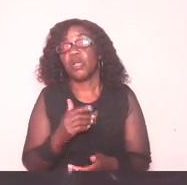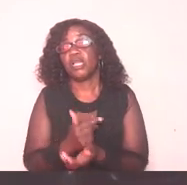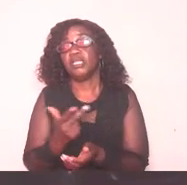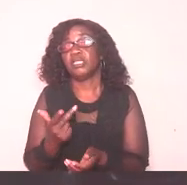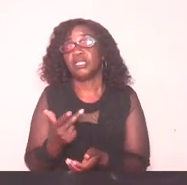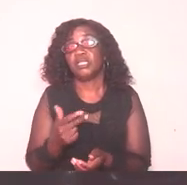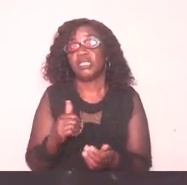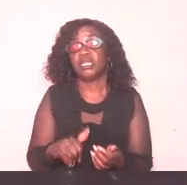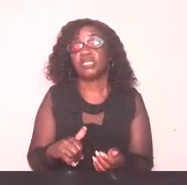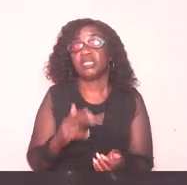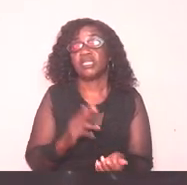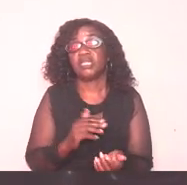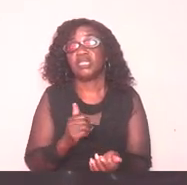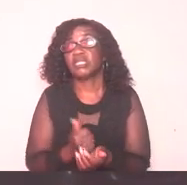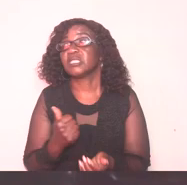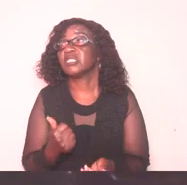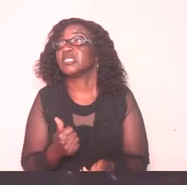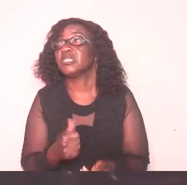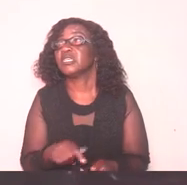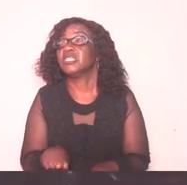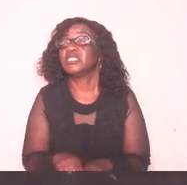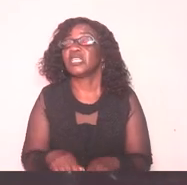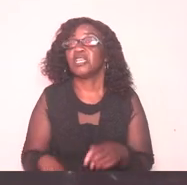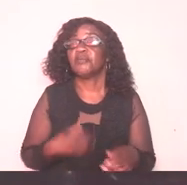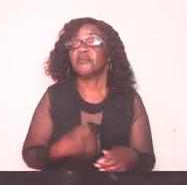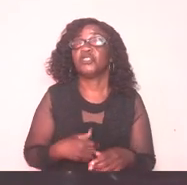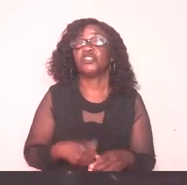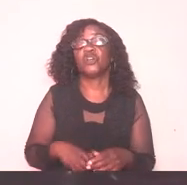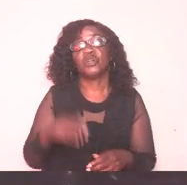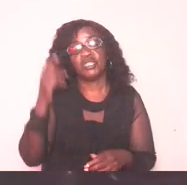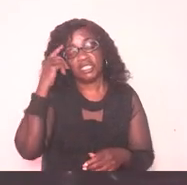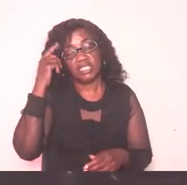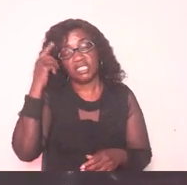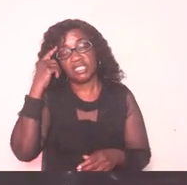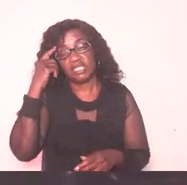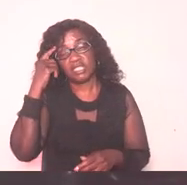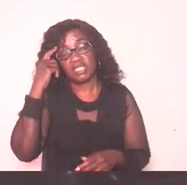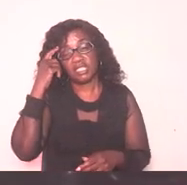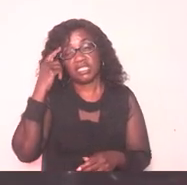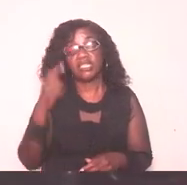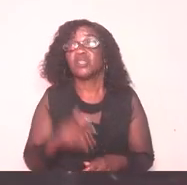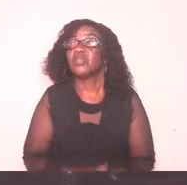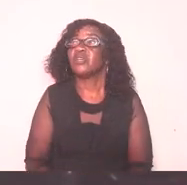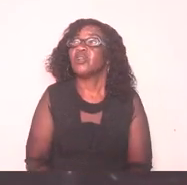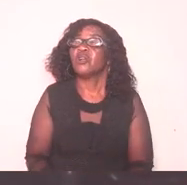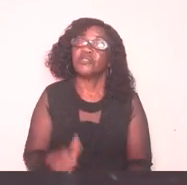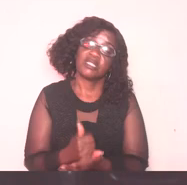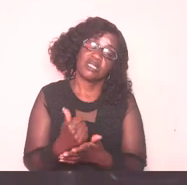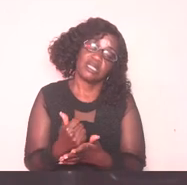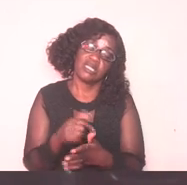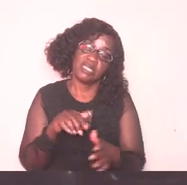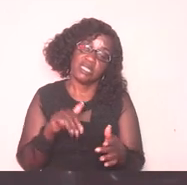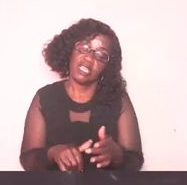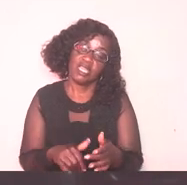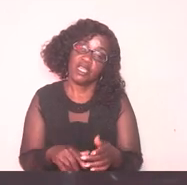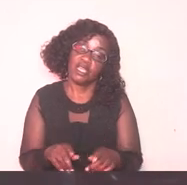and 16-year-olds. We need to understand that the emotional intelligence or the intelligence of 16-year-olds and 18-year-olds